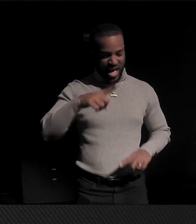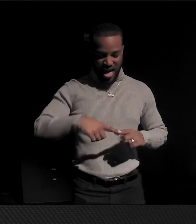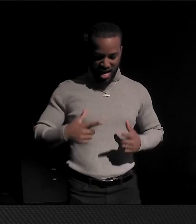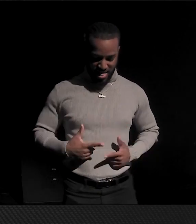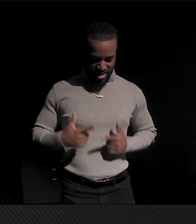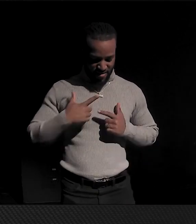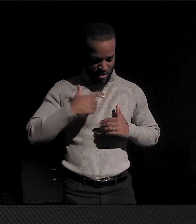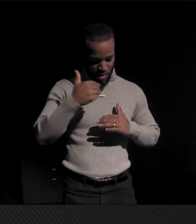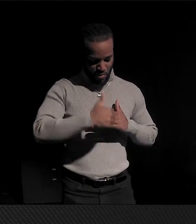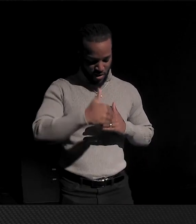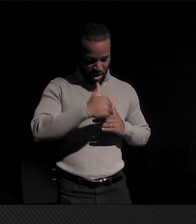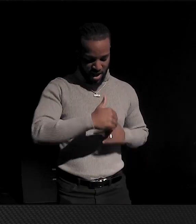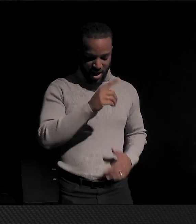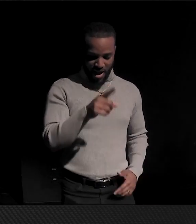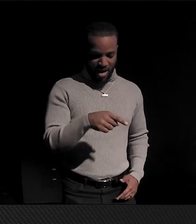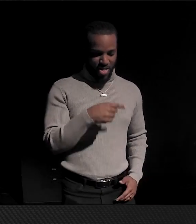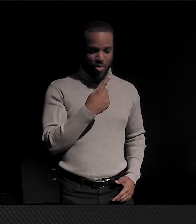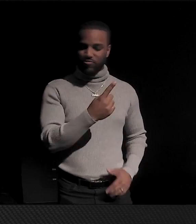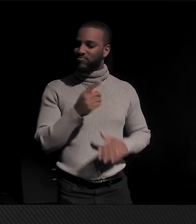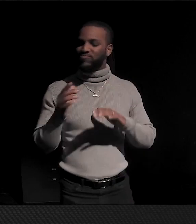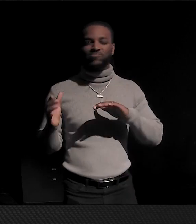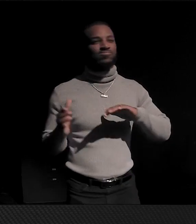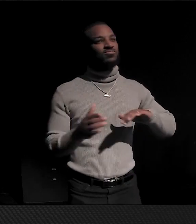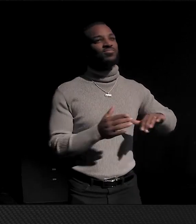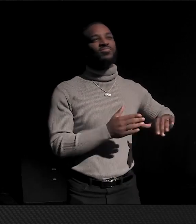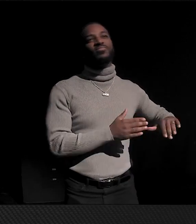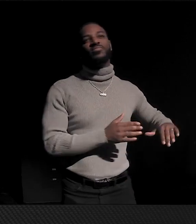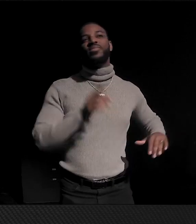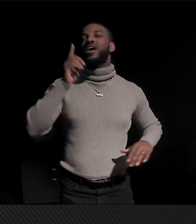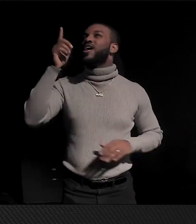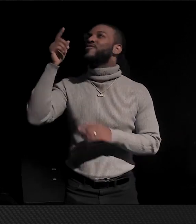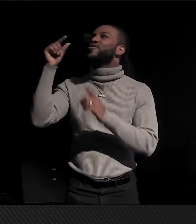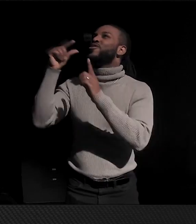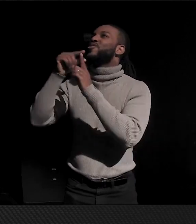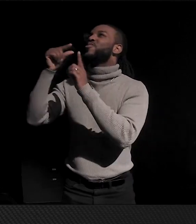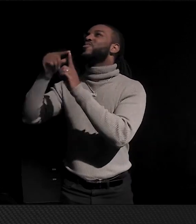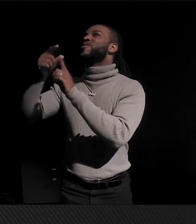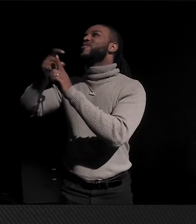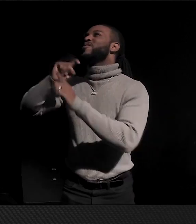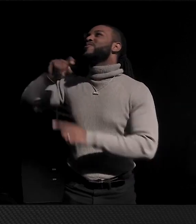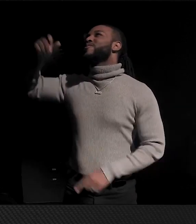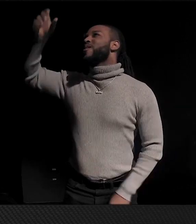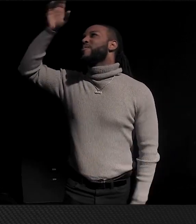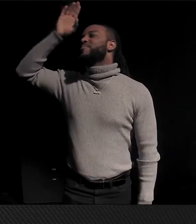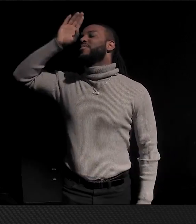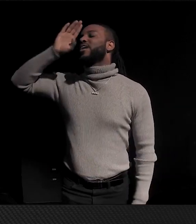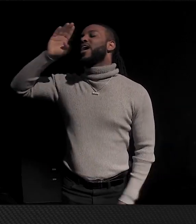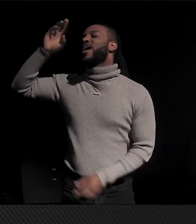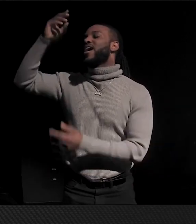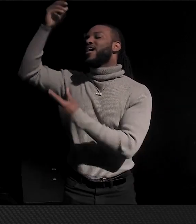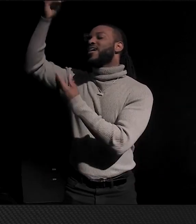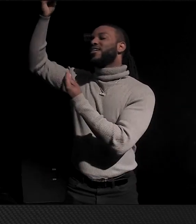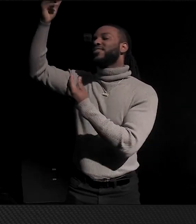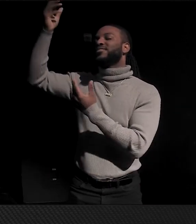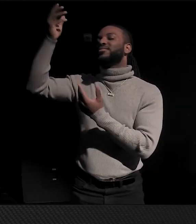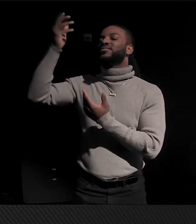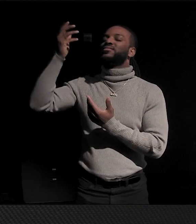not live on bread alone, but every word from